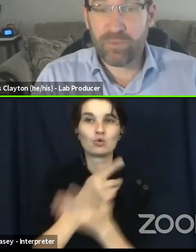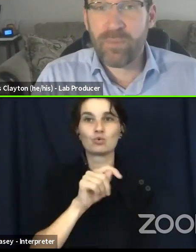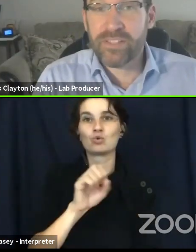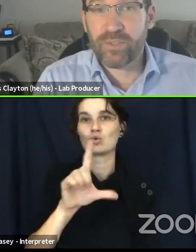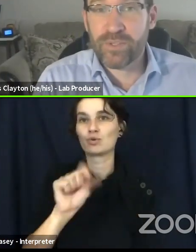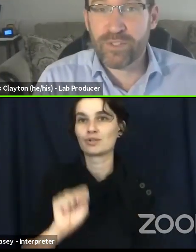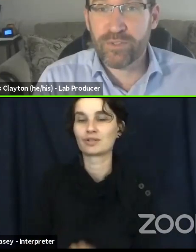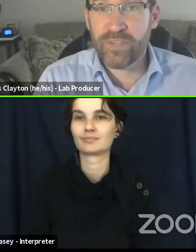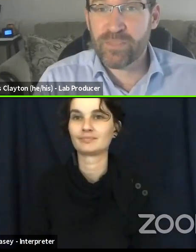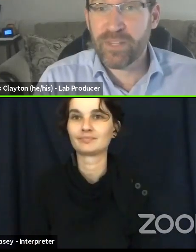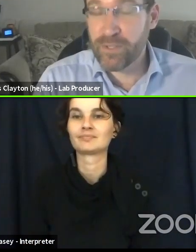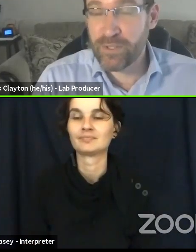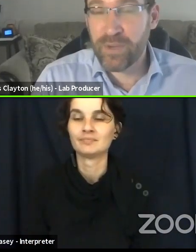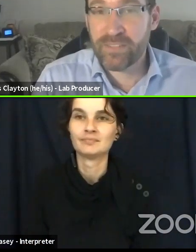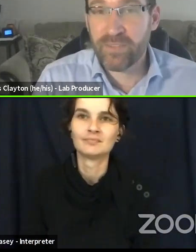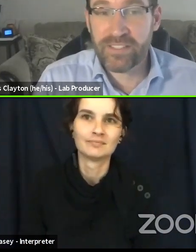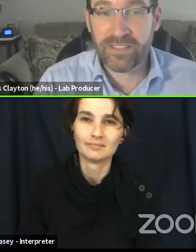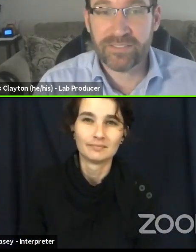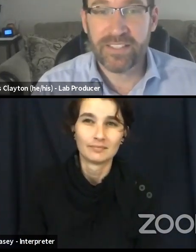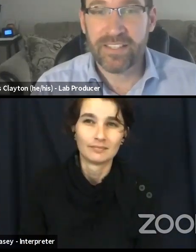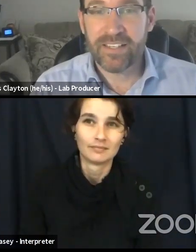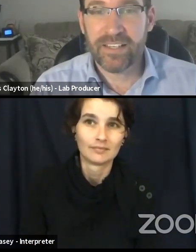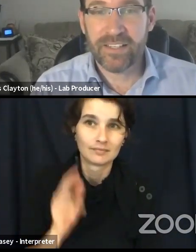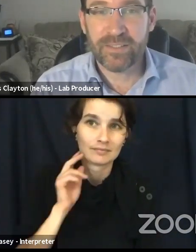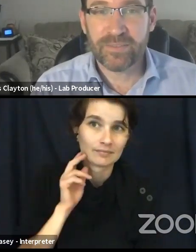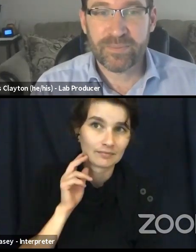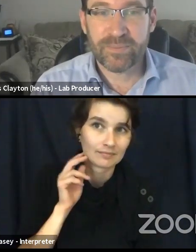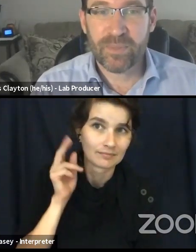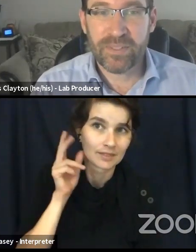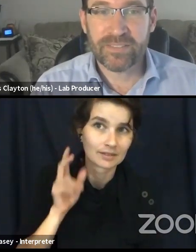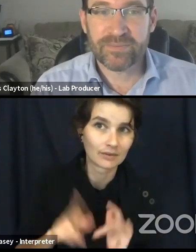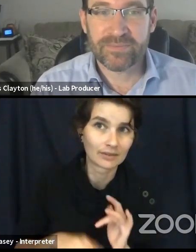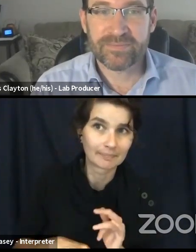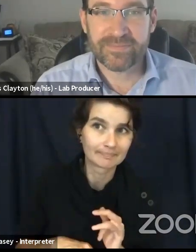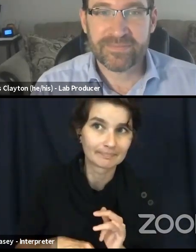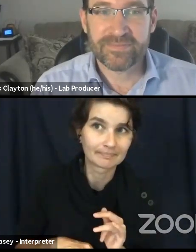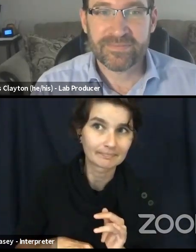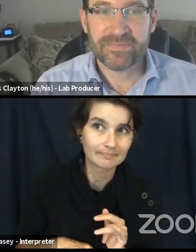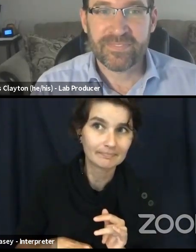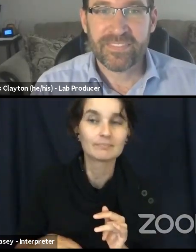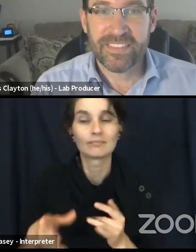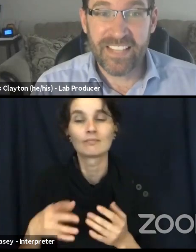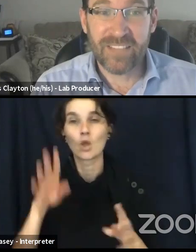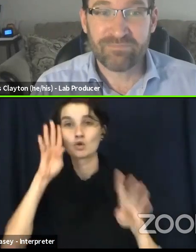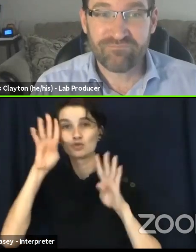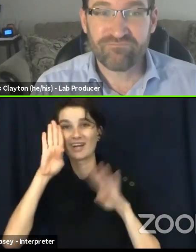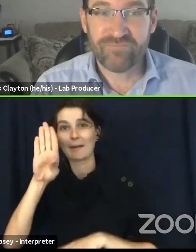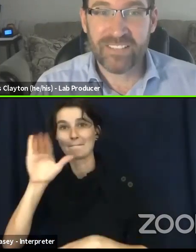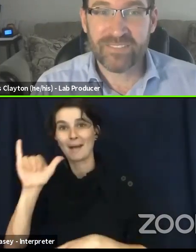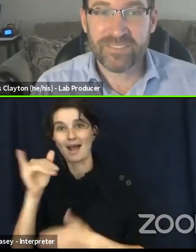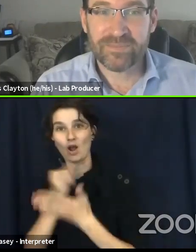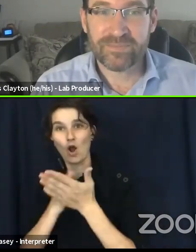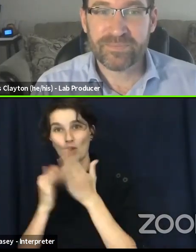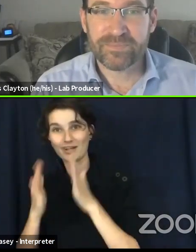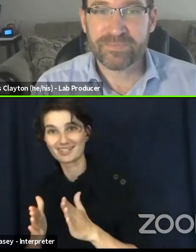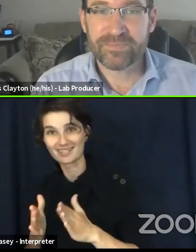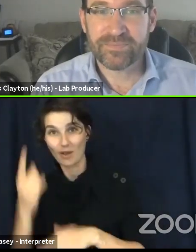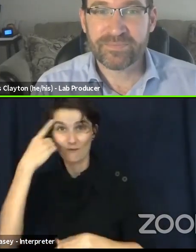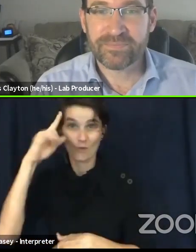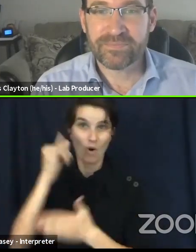to performance or to flexibility or to creativity as a... Yeah, created by artists for artists. Yeah. And it's not going to be